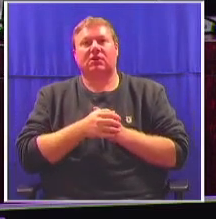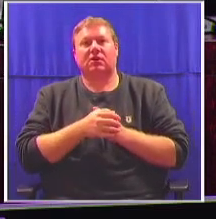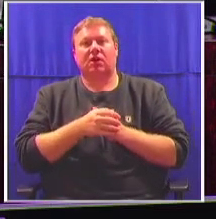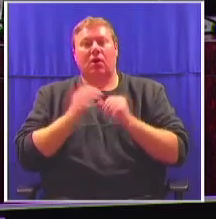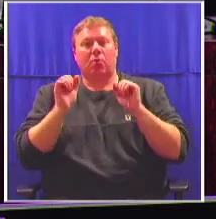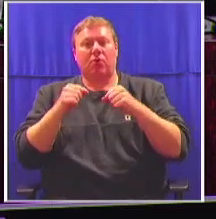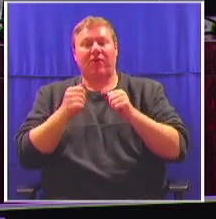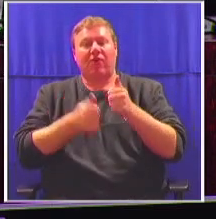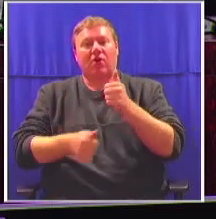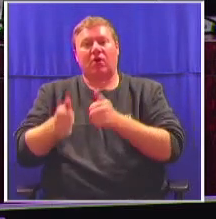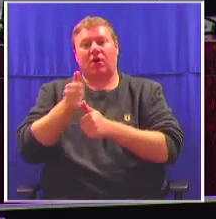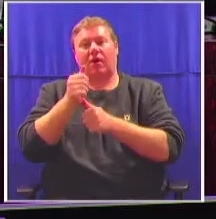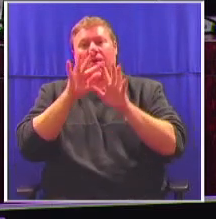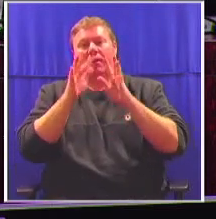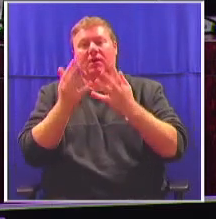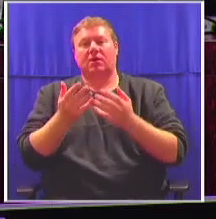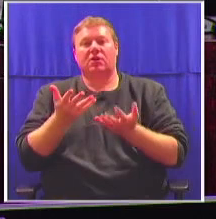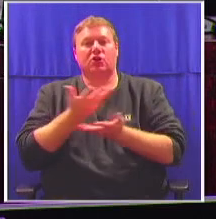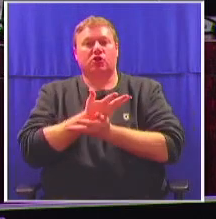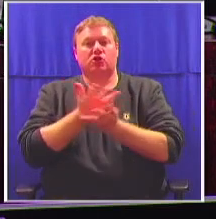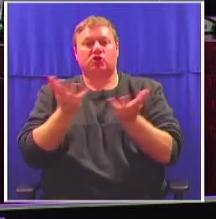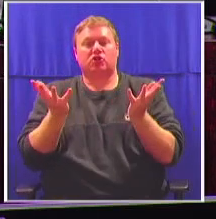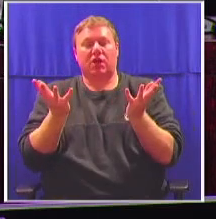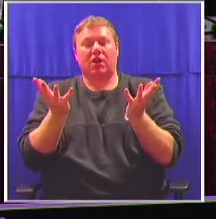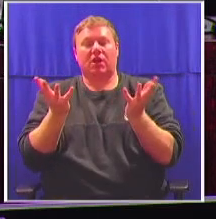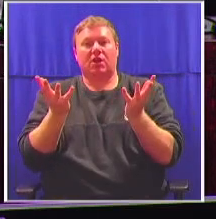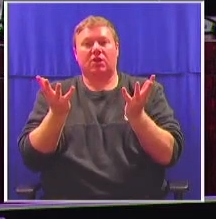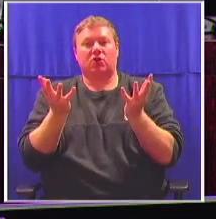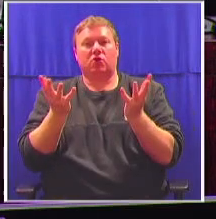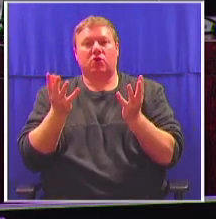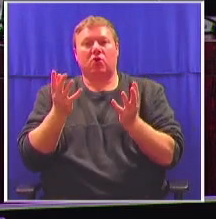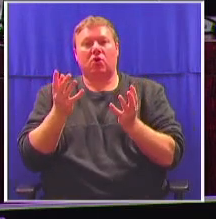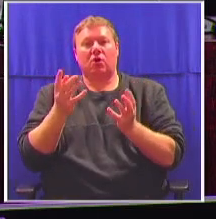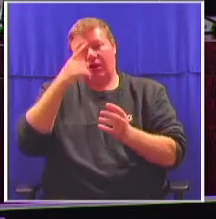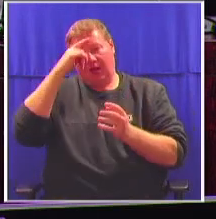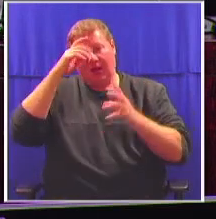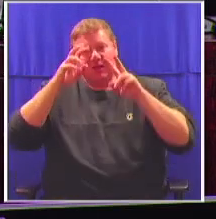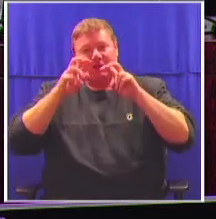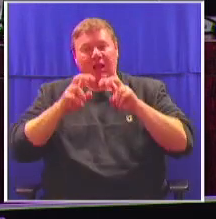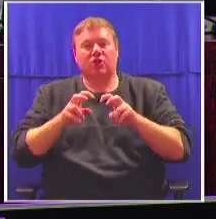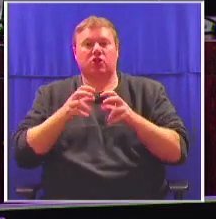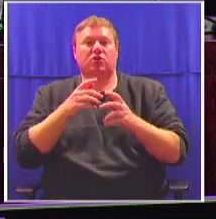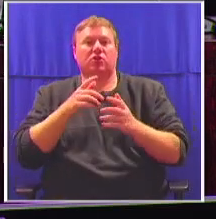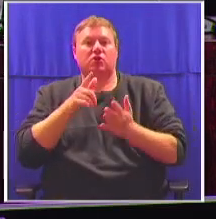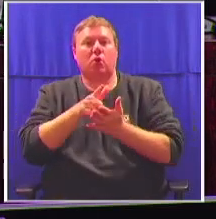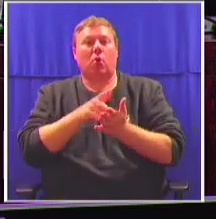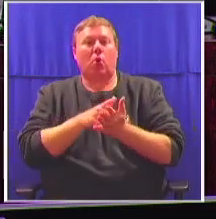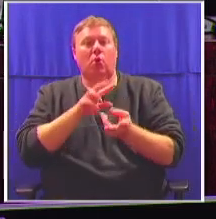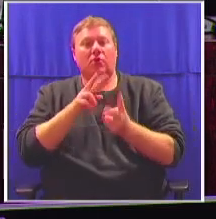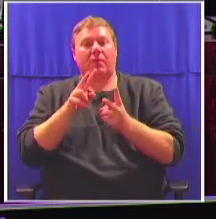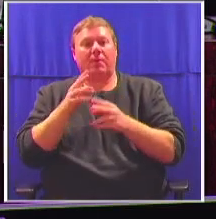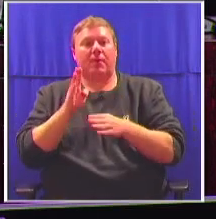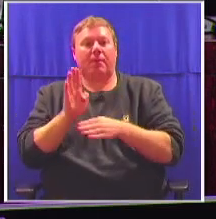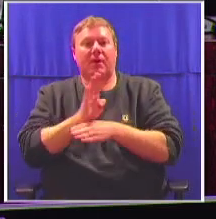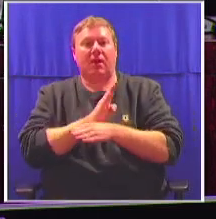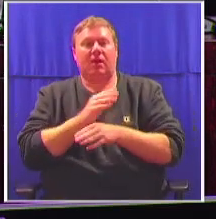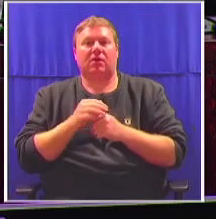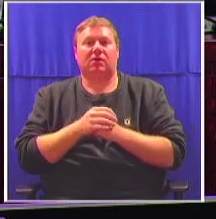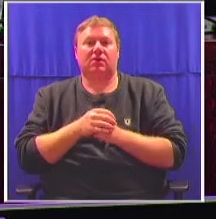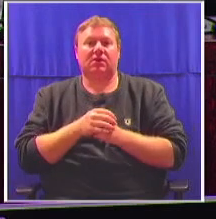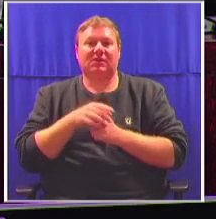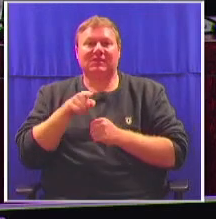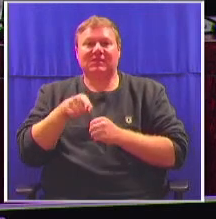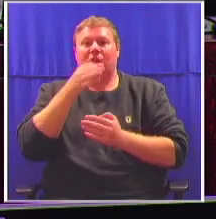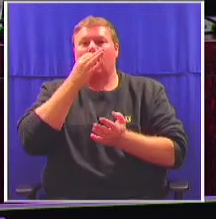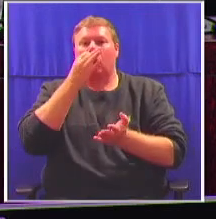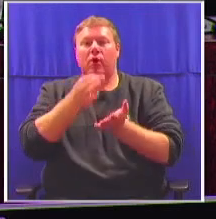of the General Intelligence Laws Amendment Bill. This is a major step in implementing the recommendations of